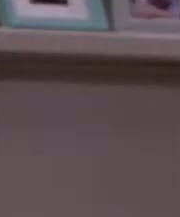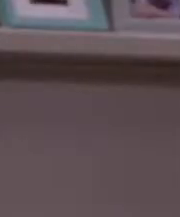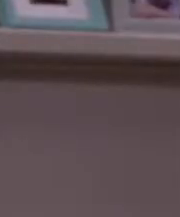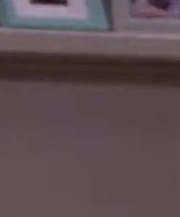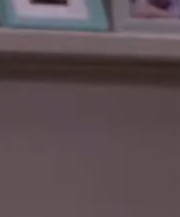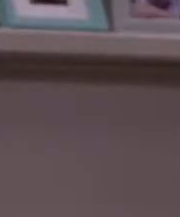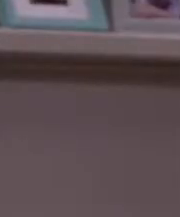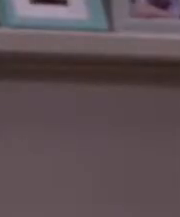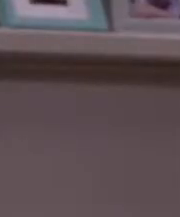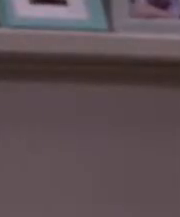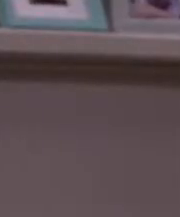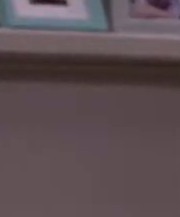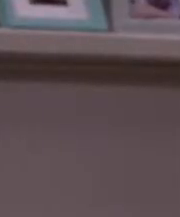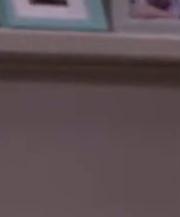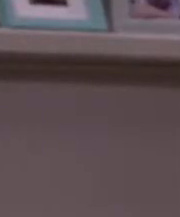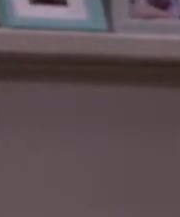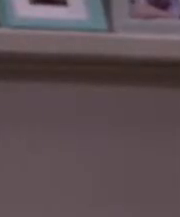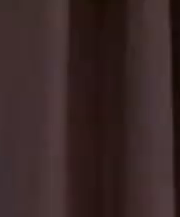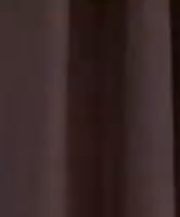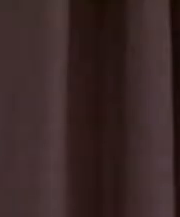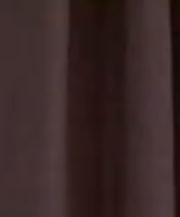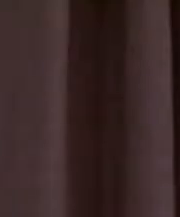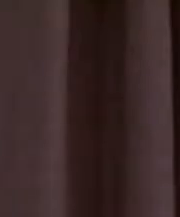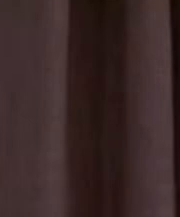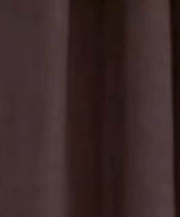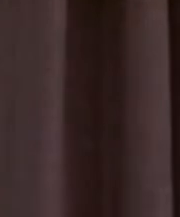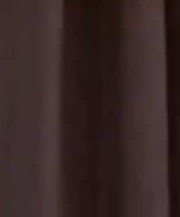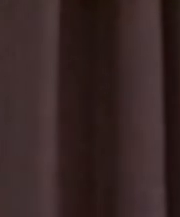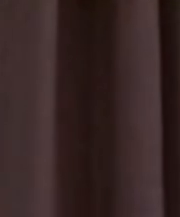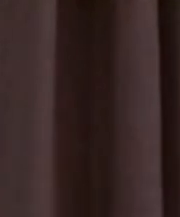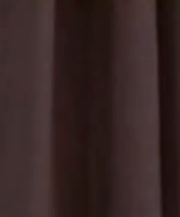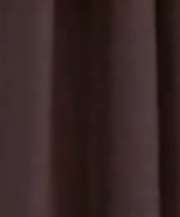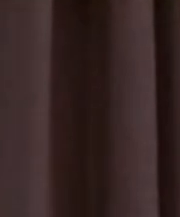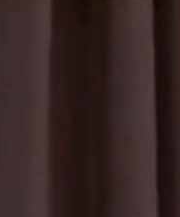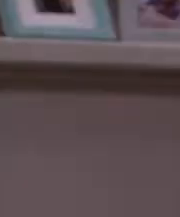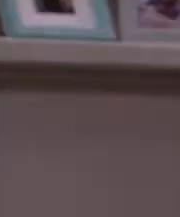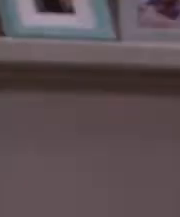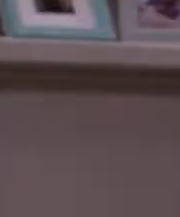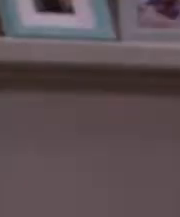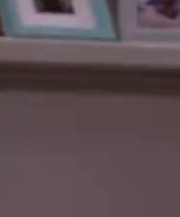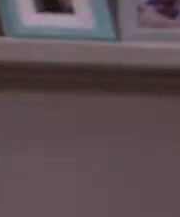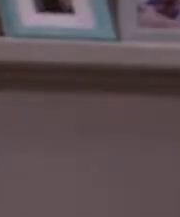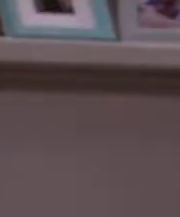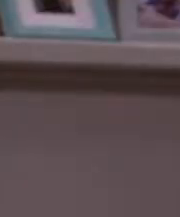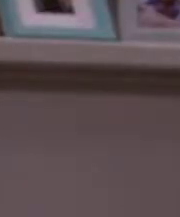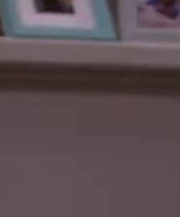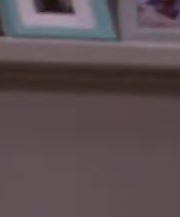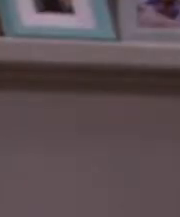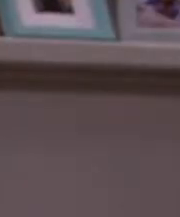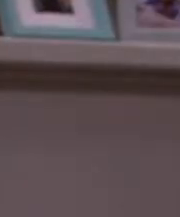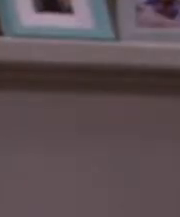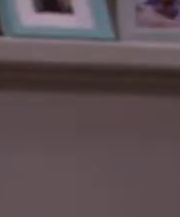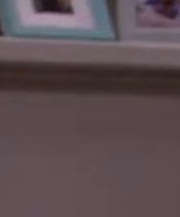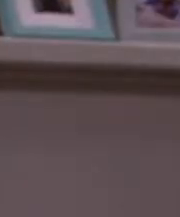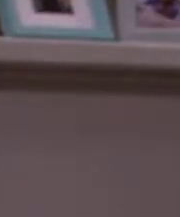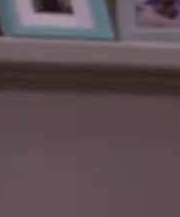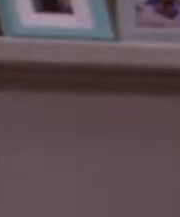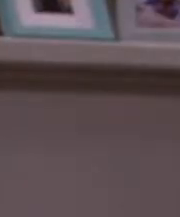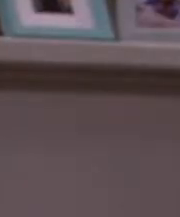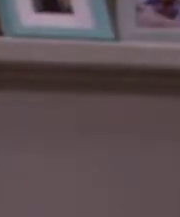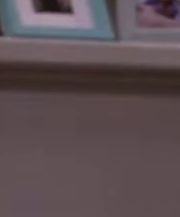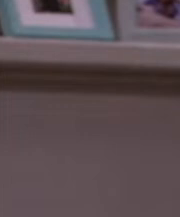Dink jy sy het nog steeds abandonment issues? Is moontlik. Ons moeite met die